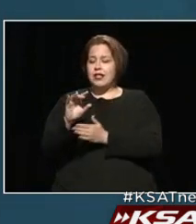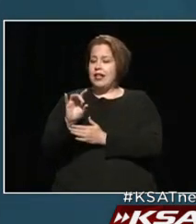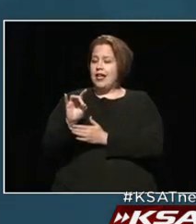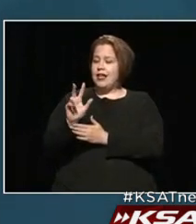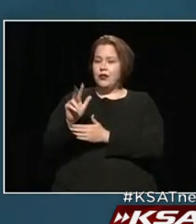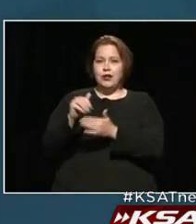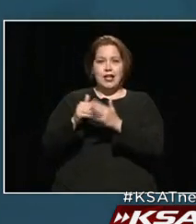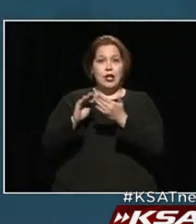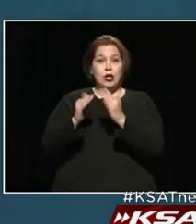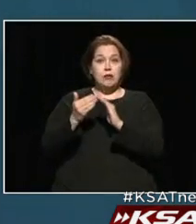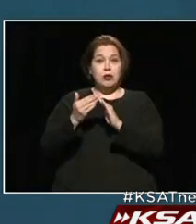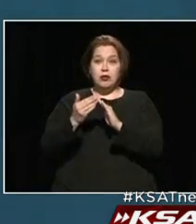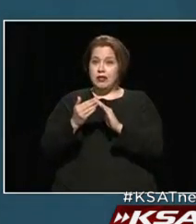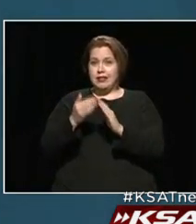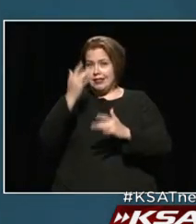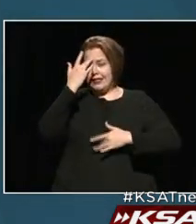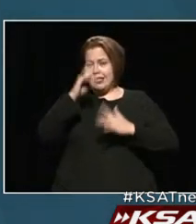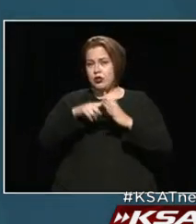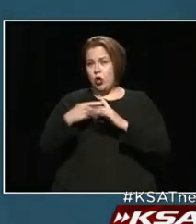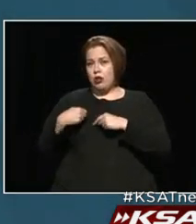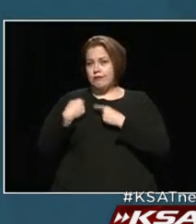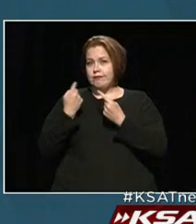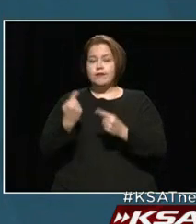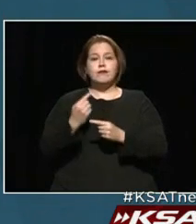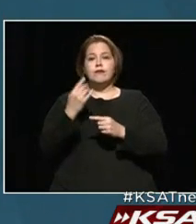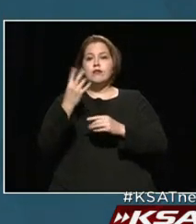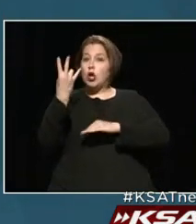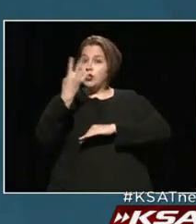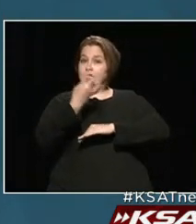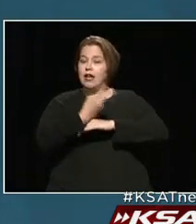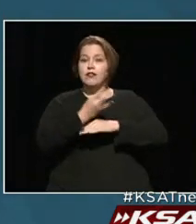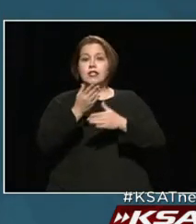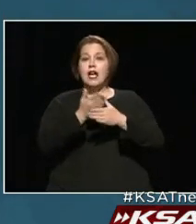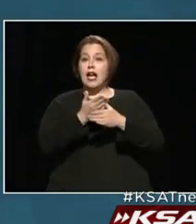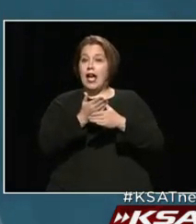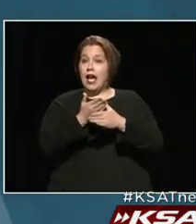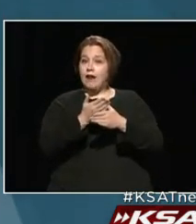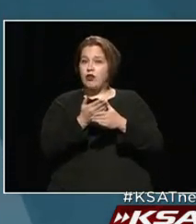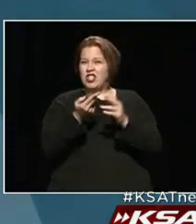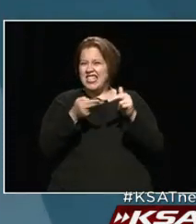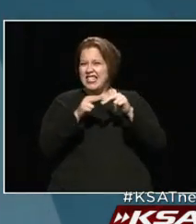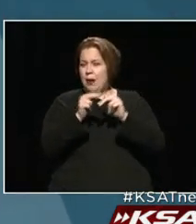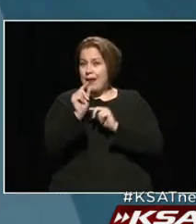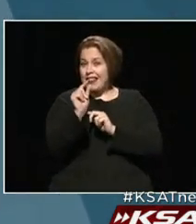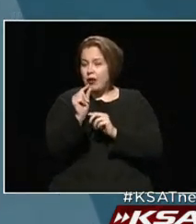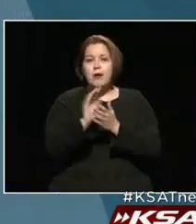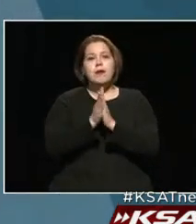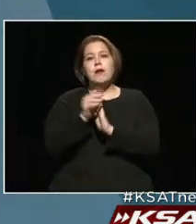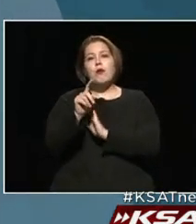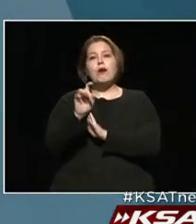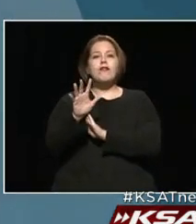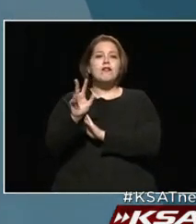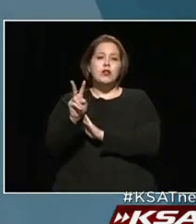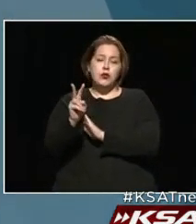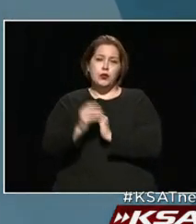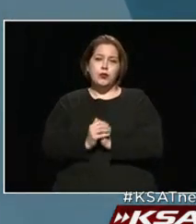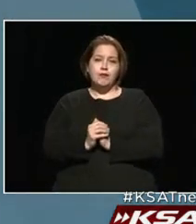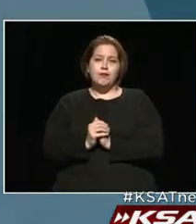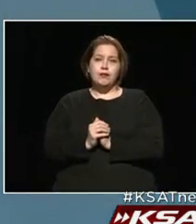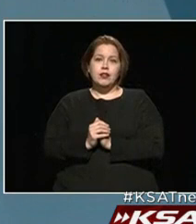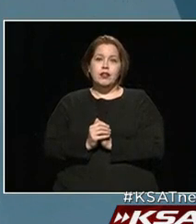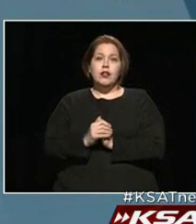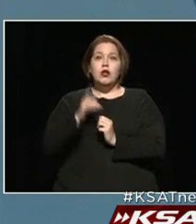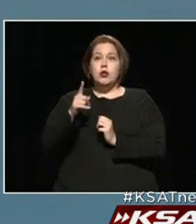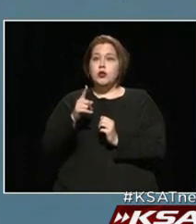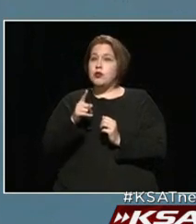46,083 in our community since the pandemic began. Our 7-day moving average is up slightly to 152. And so this